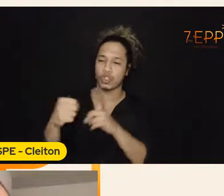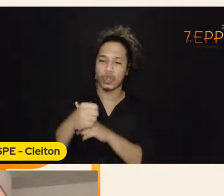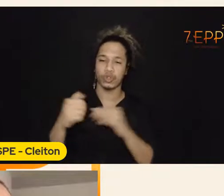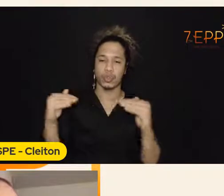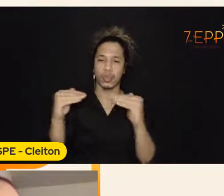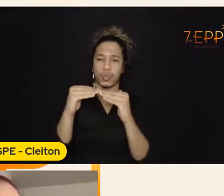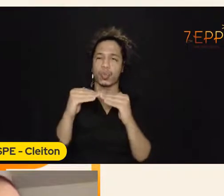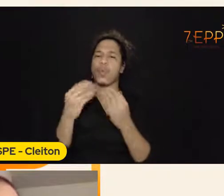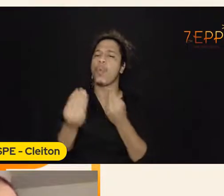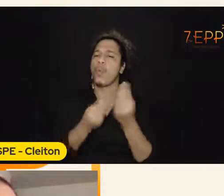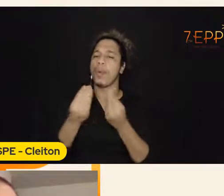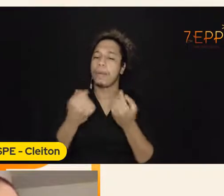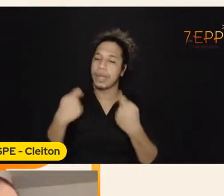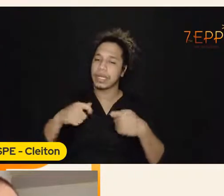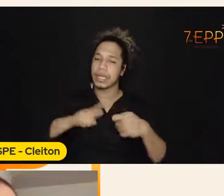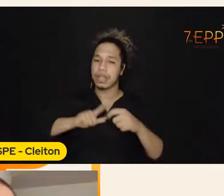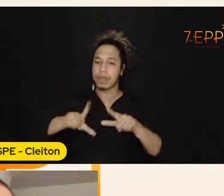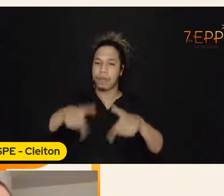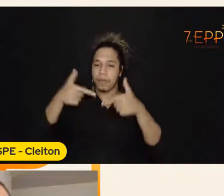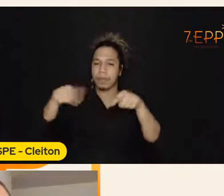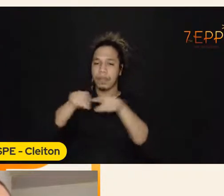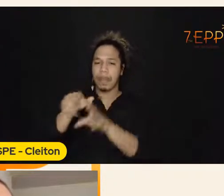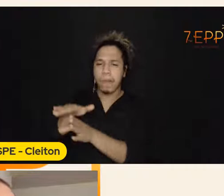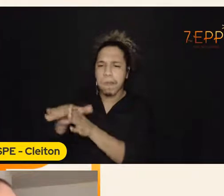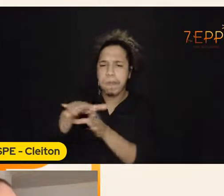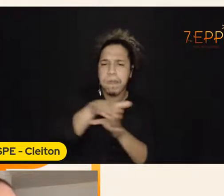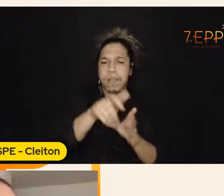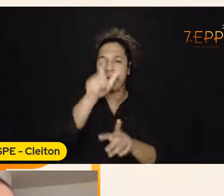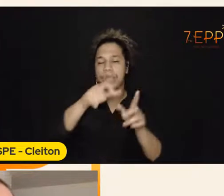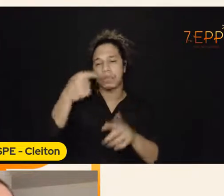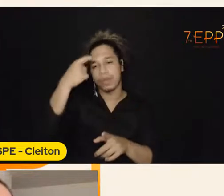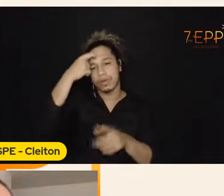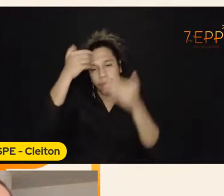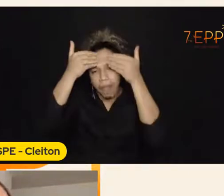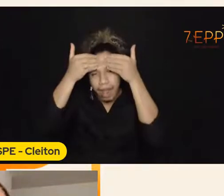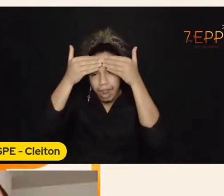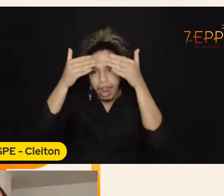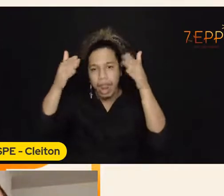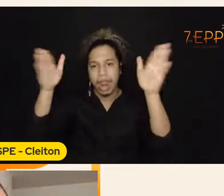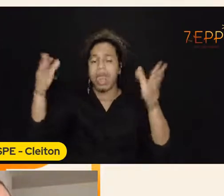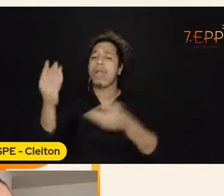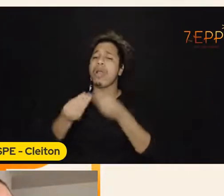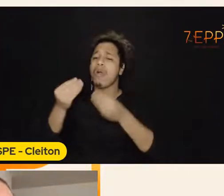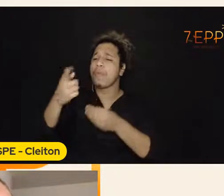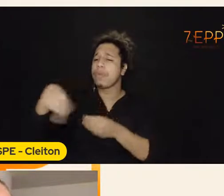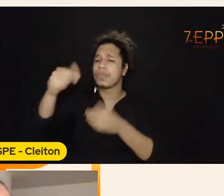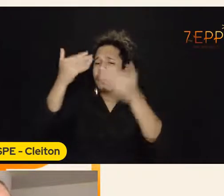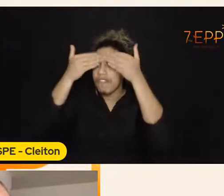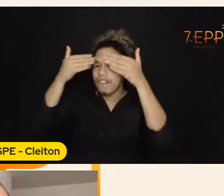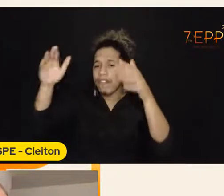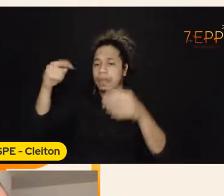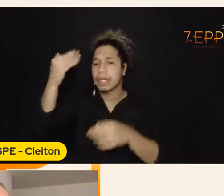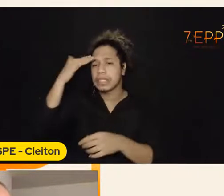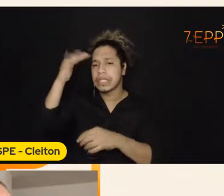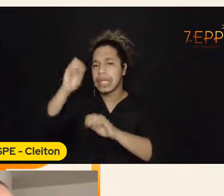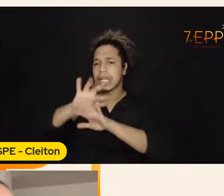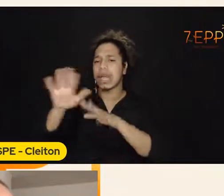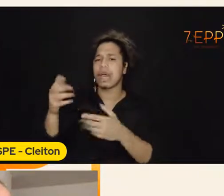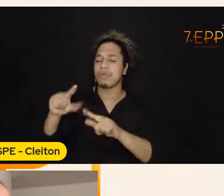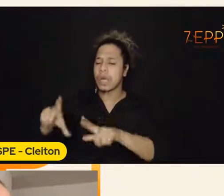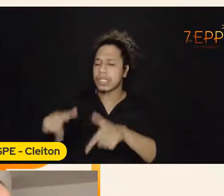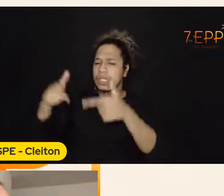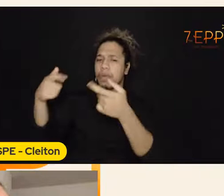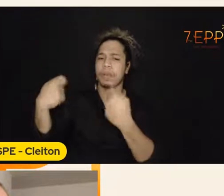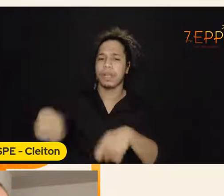must be consciousness, awareness. And how can we raise this awareness? I give you one example today, which is